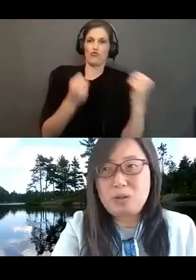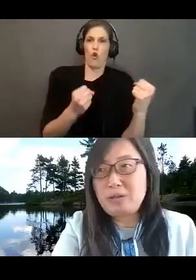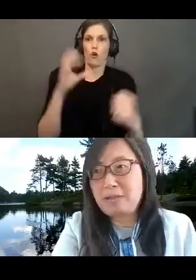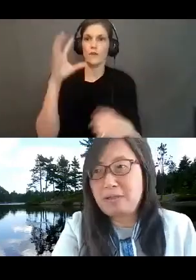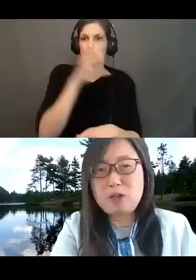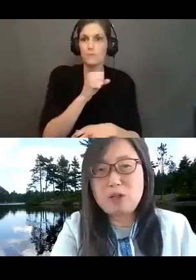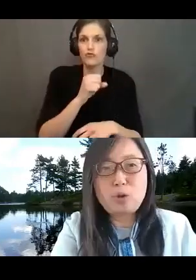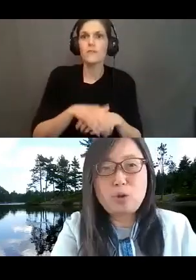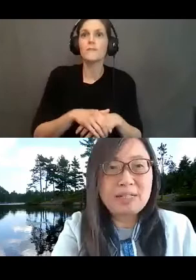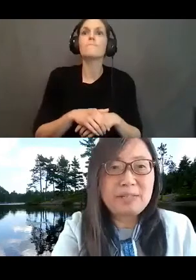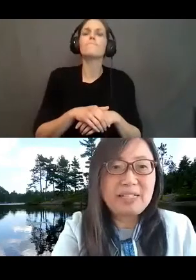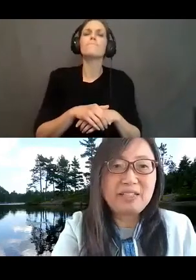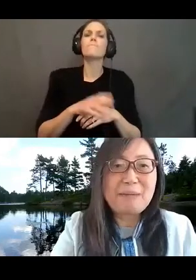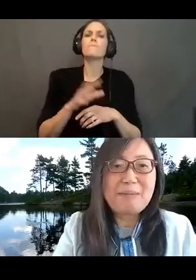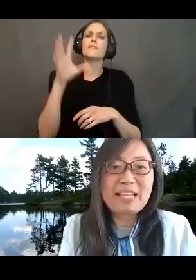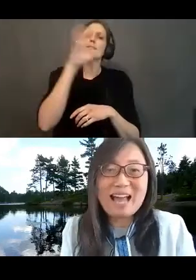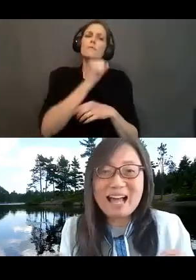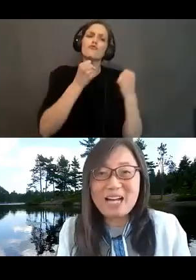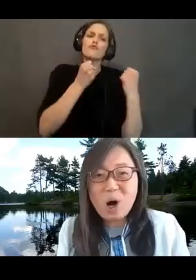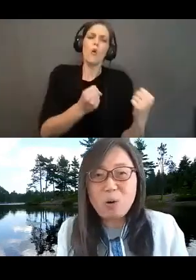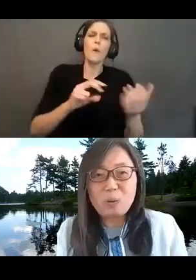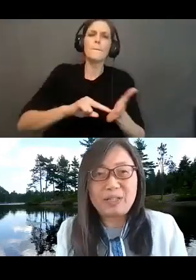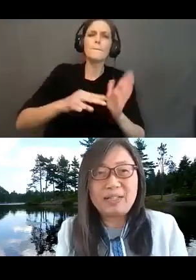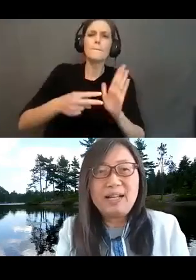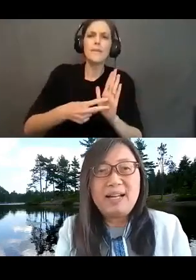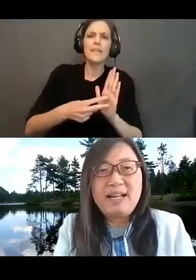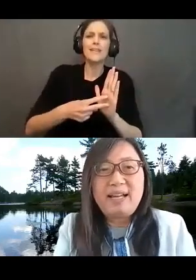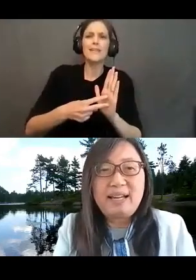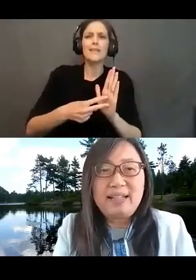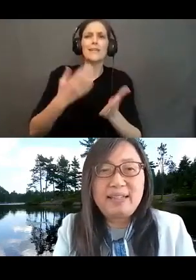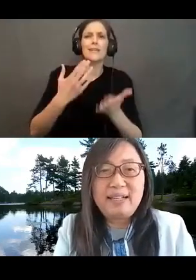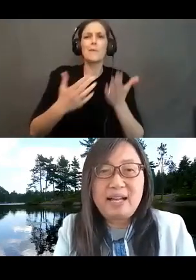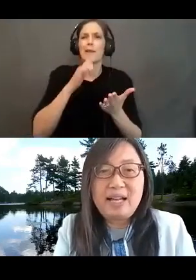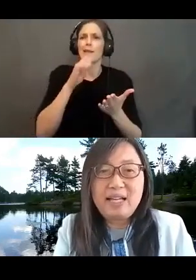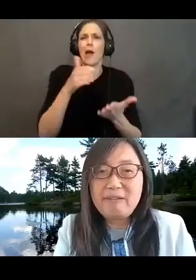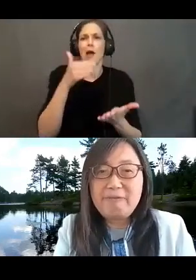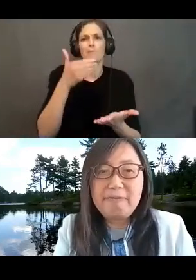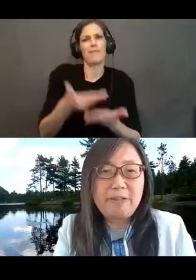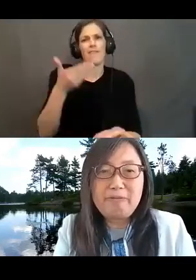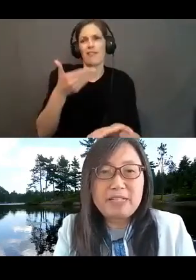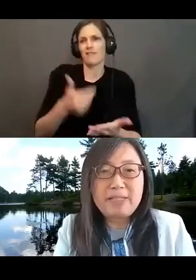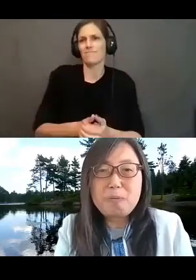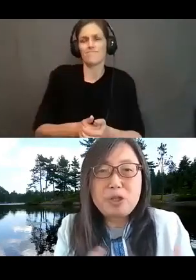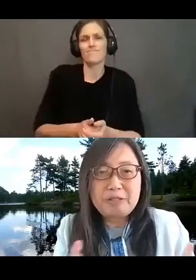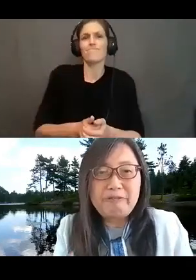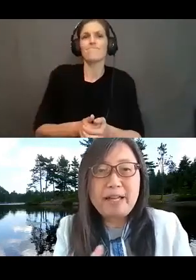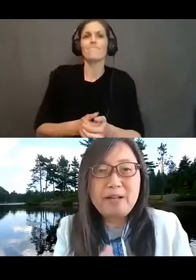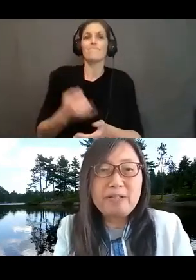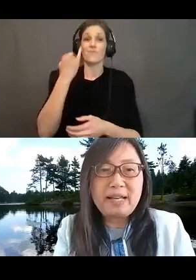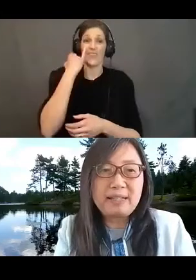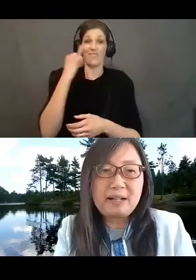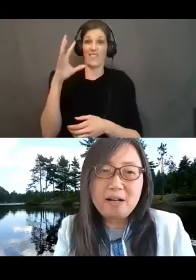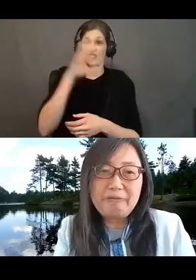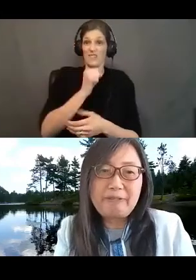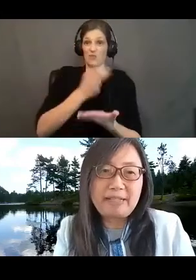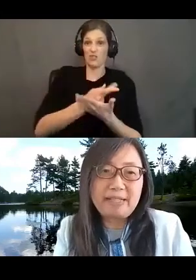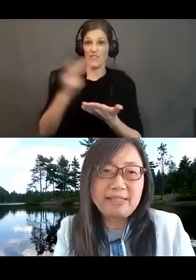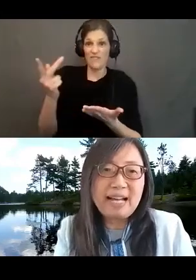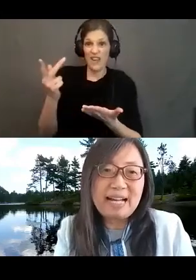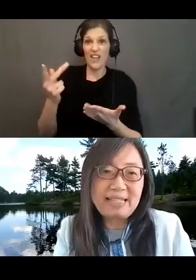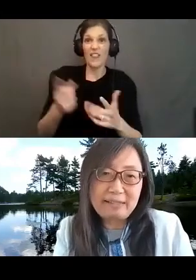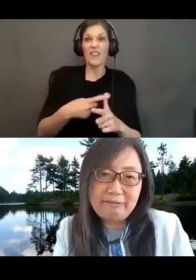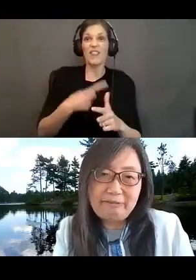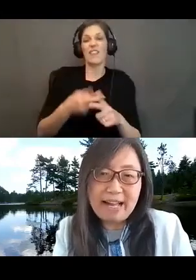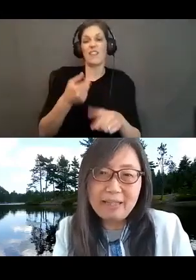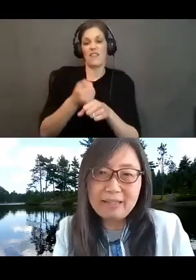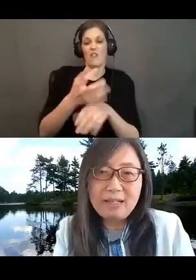say assumptions stronger, meaning they may not hold. And if the assumptions fail, then the causal effect is